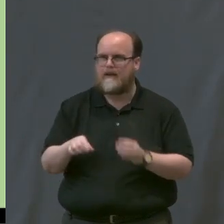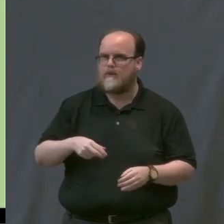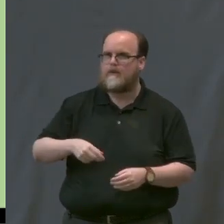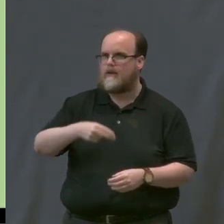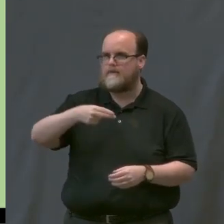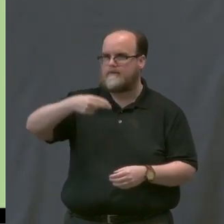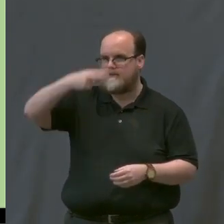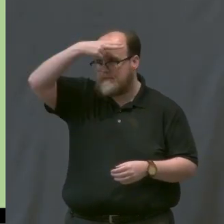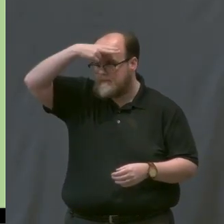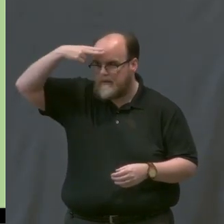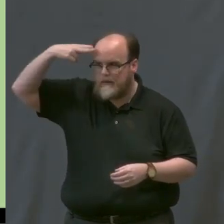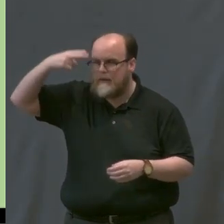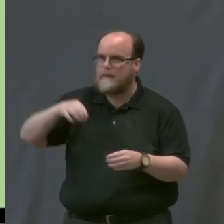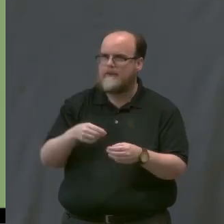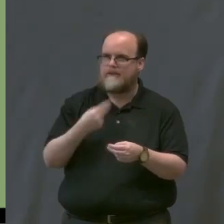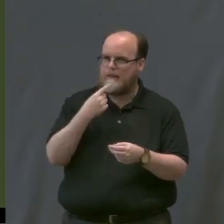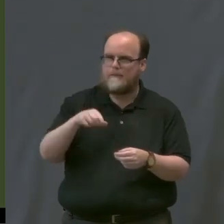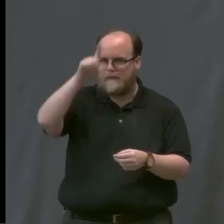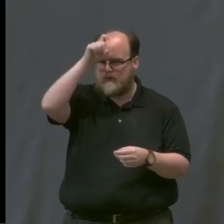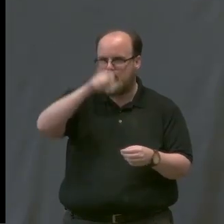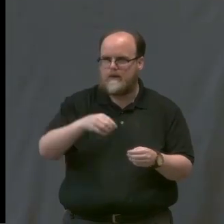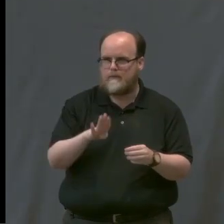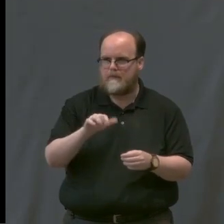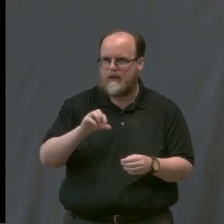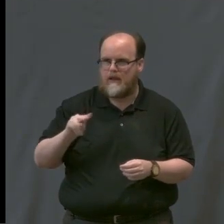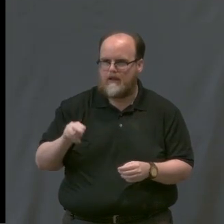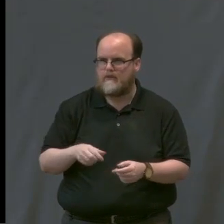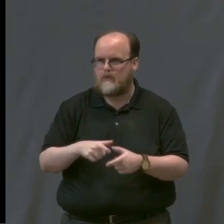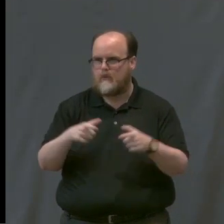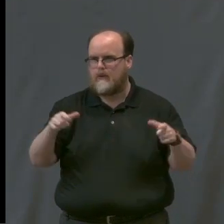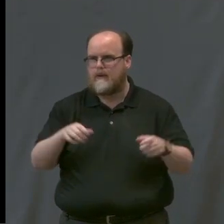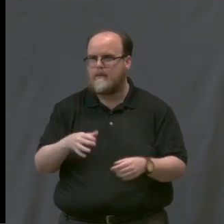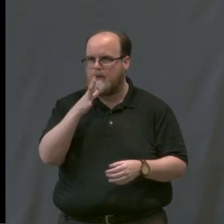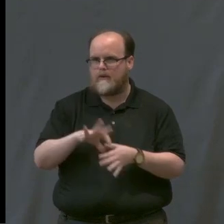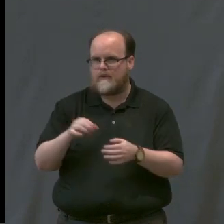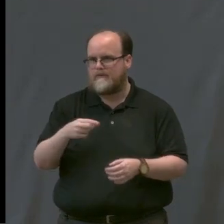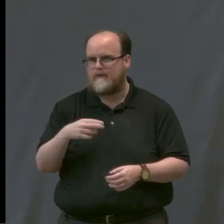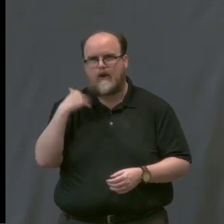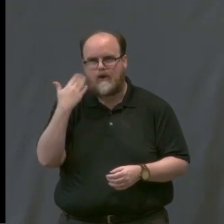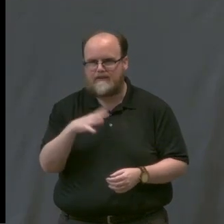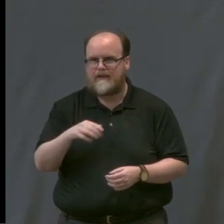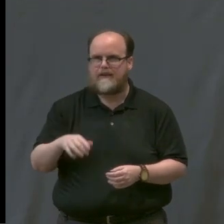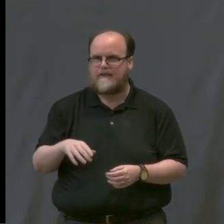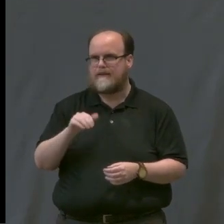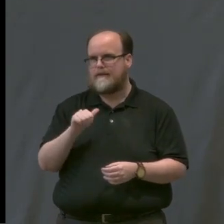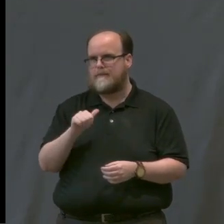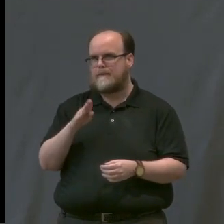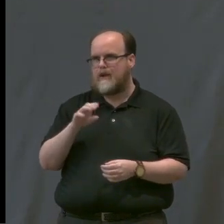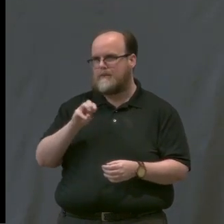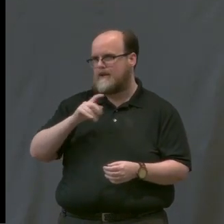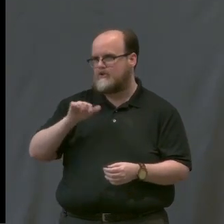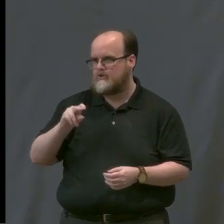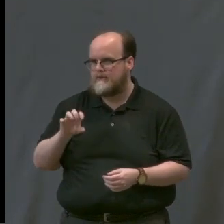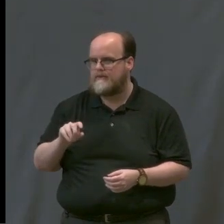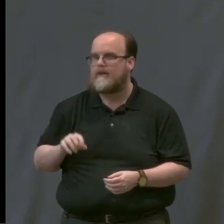Mystery, Babylon the Great, the mother of harlots and of the abominations of the earth. I saw